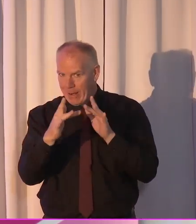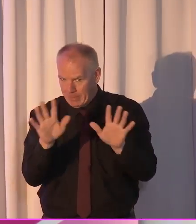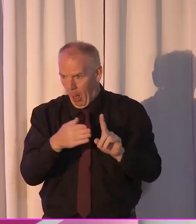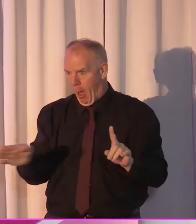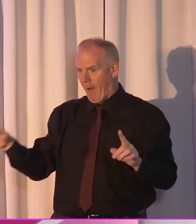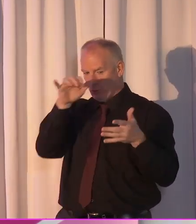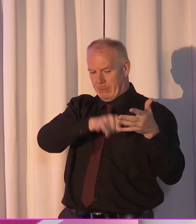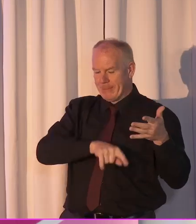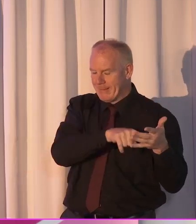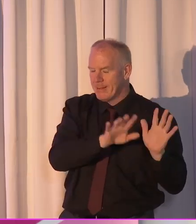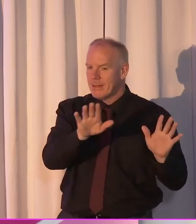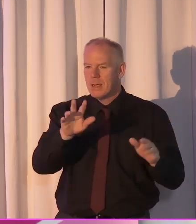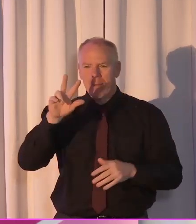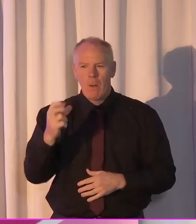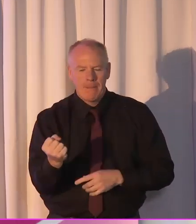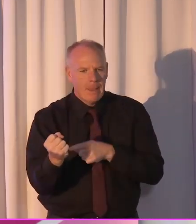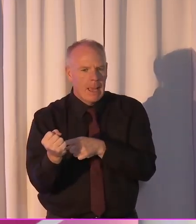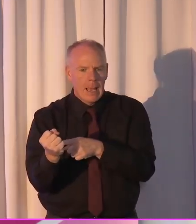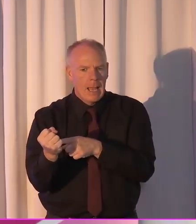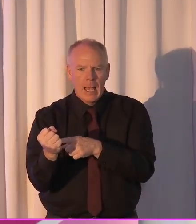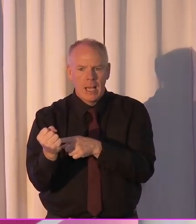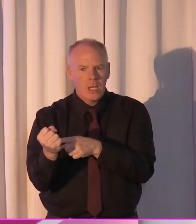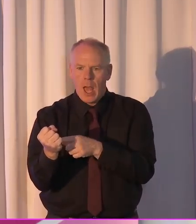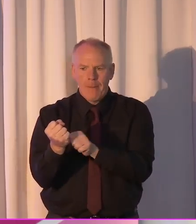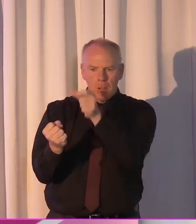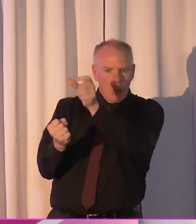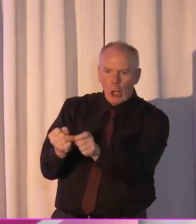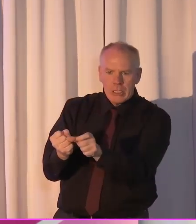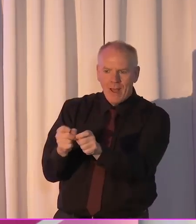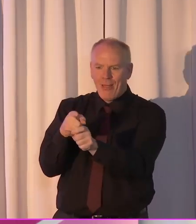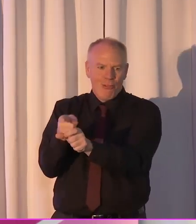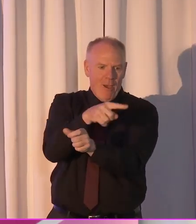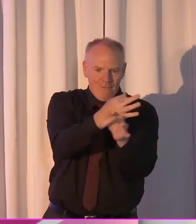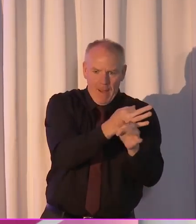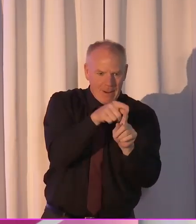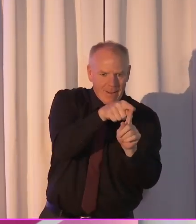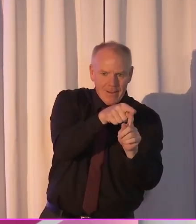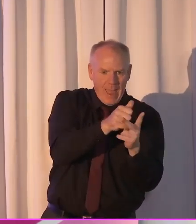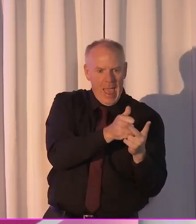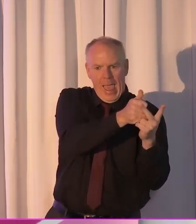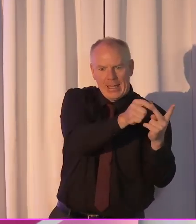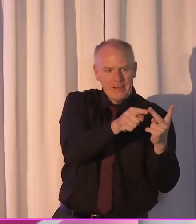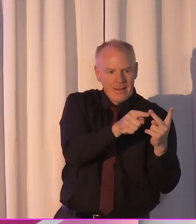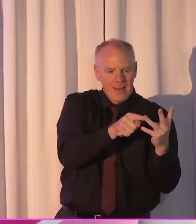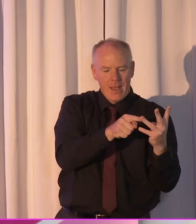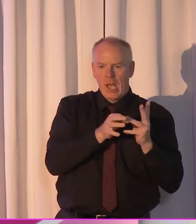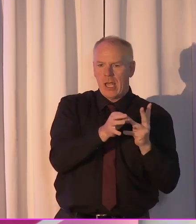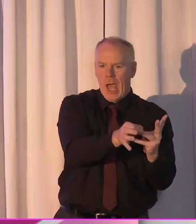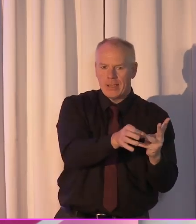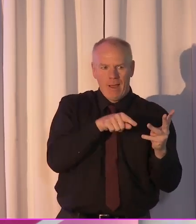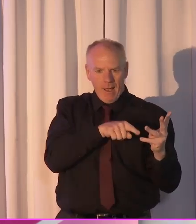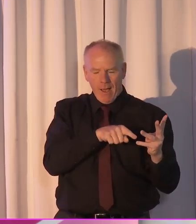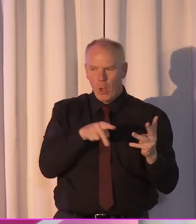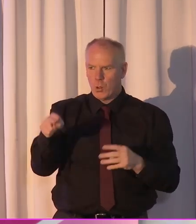online, it's not just about the Paralympian, it's about their family. It's about their aid, it's about their guide. And when